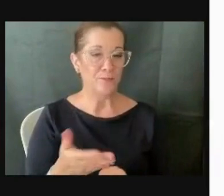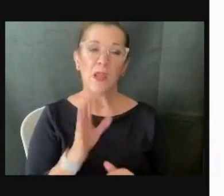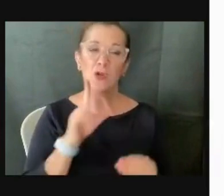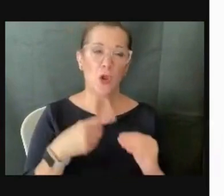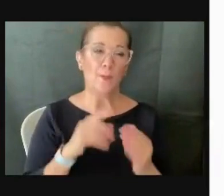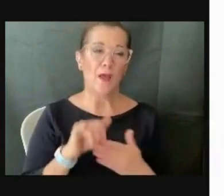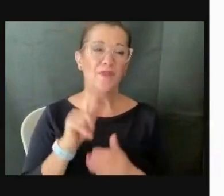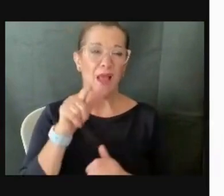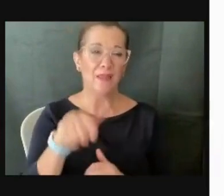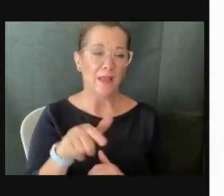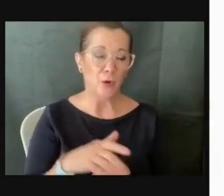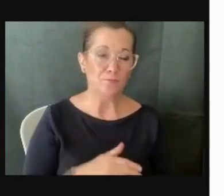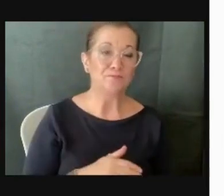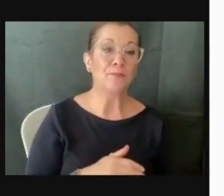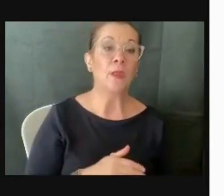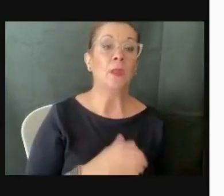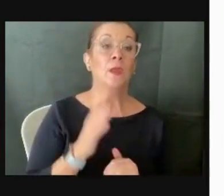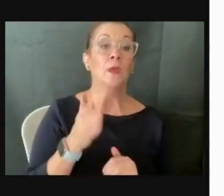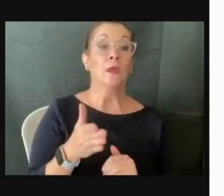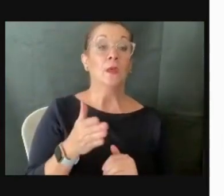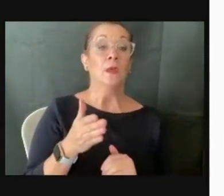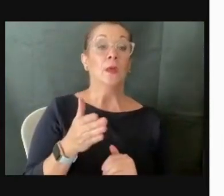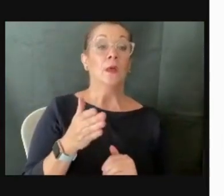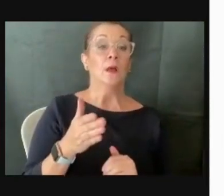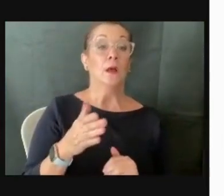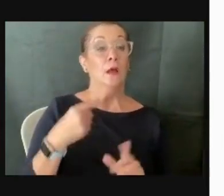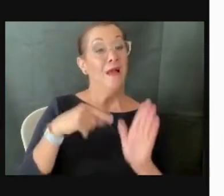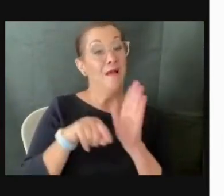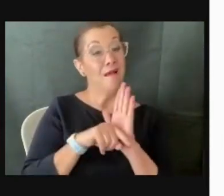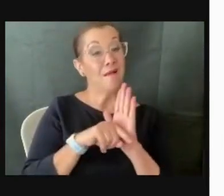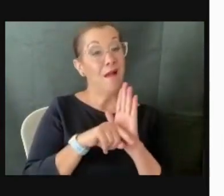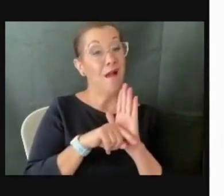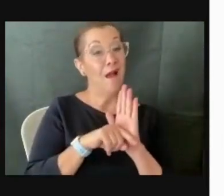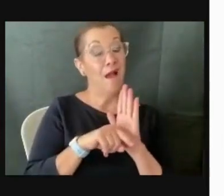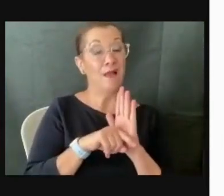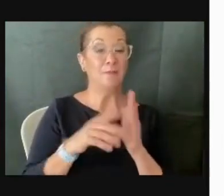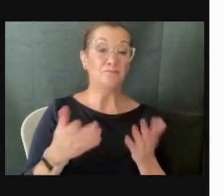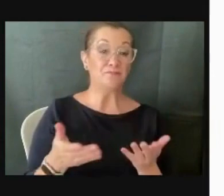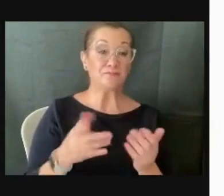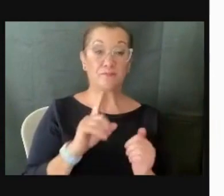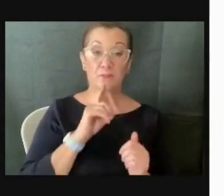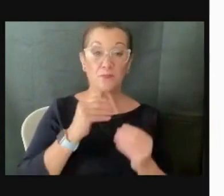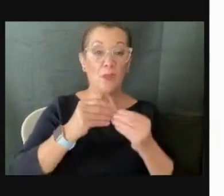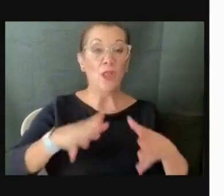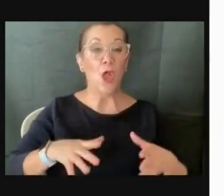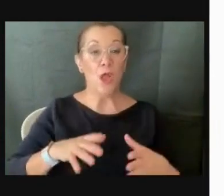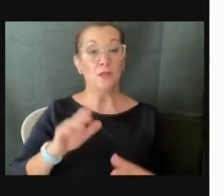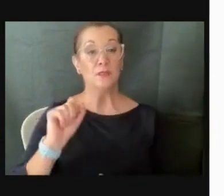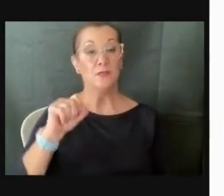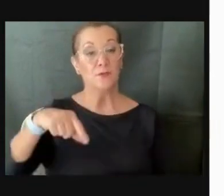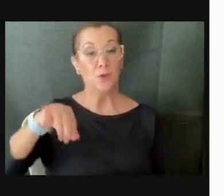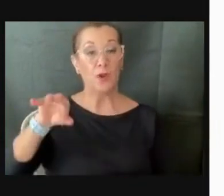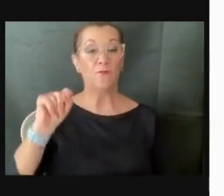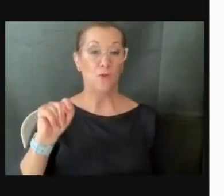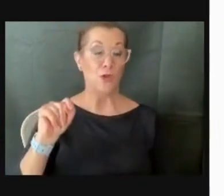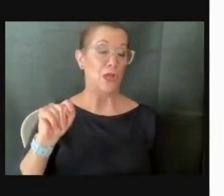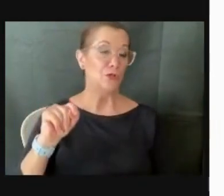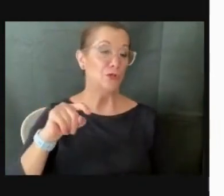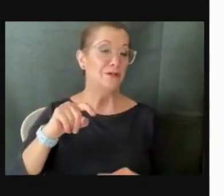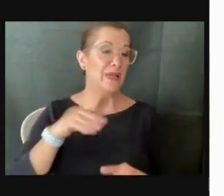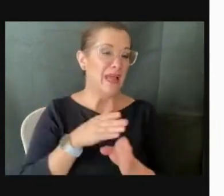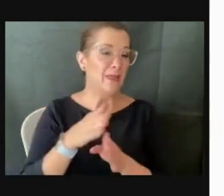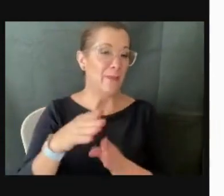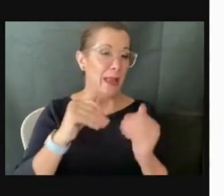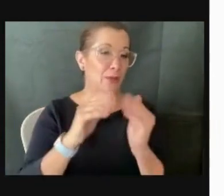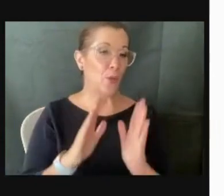about junior ADUs. And some cons here, there's loss of square footage of your main dwelling, so you got to consider that